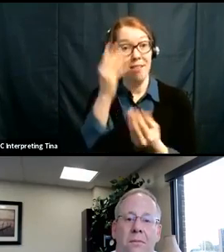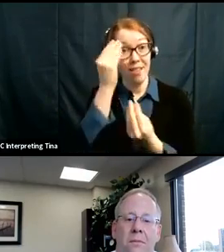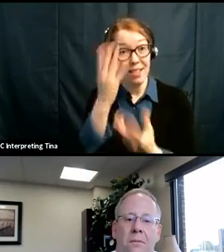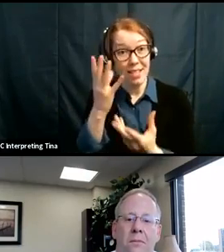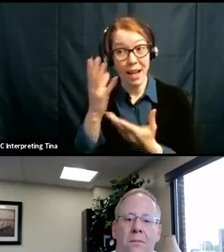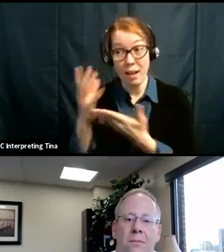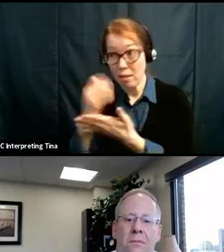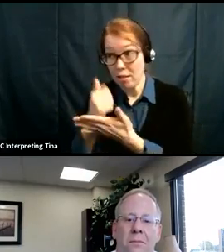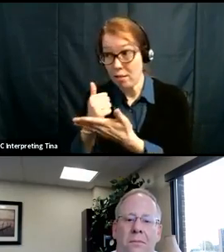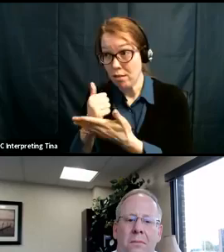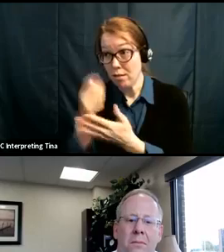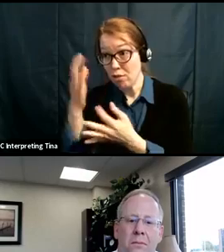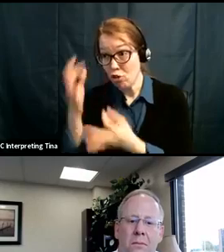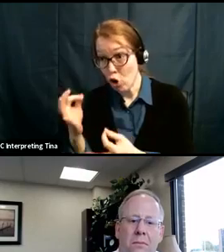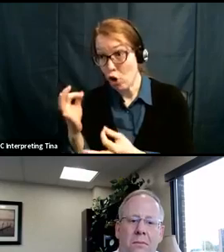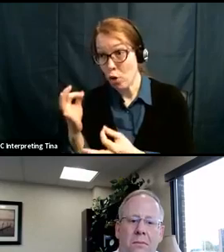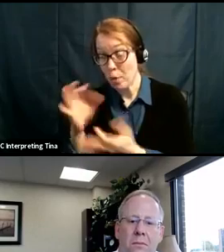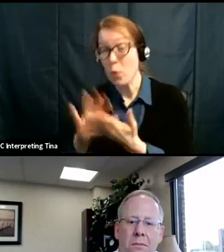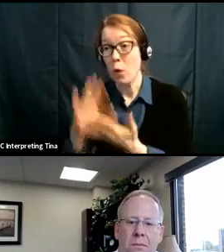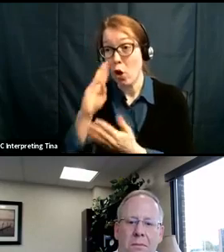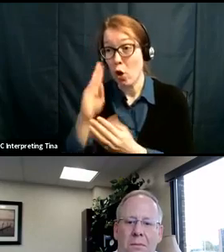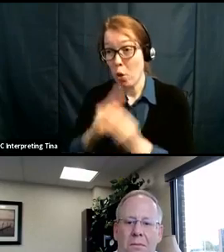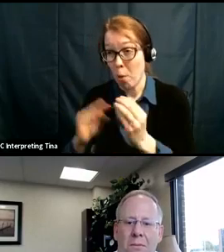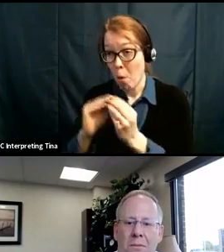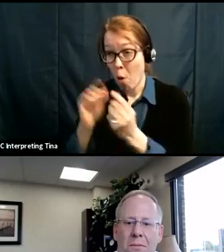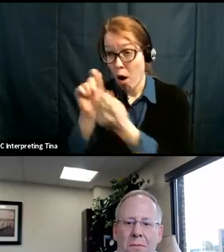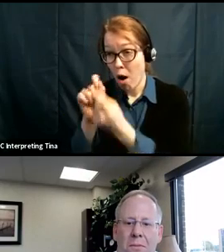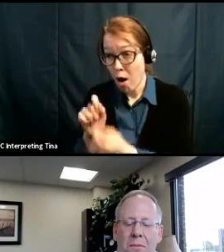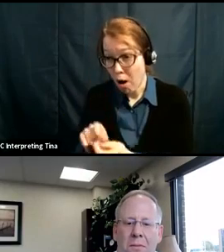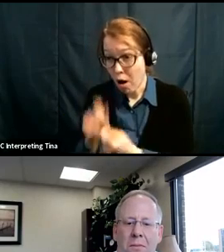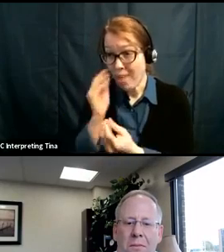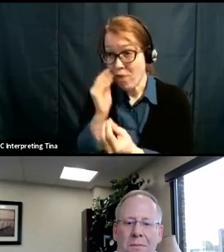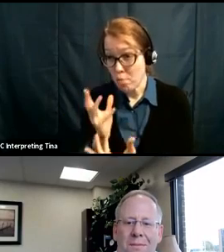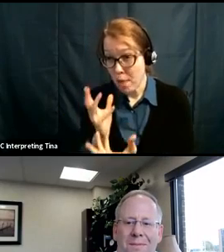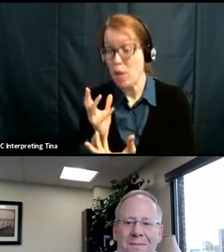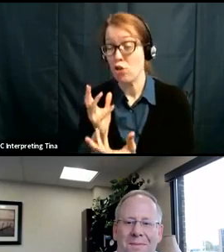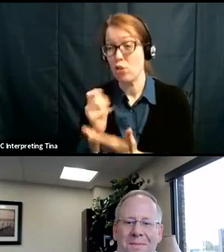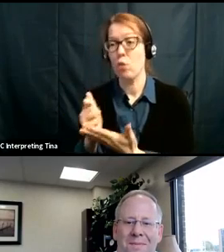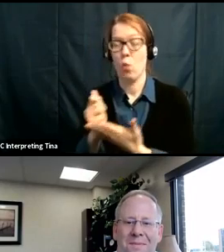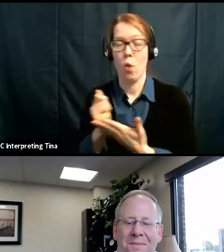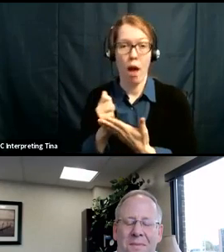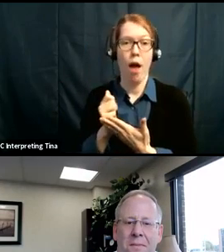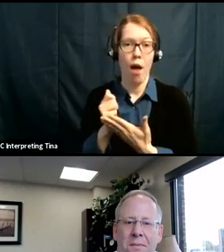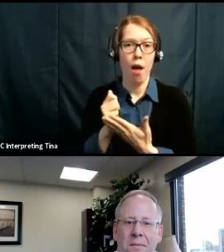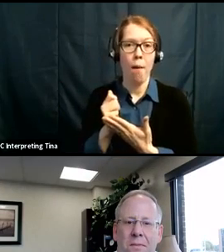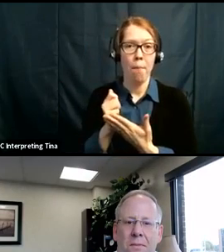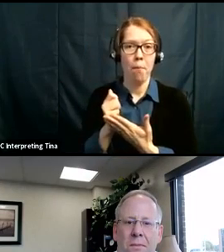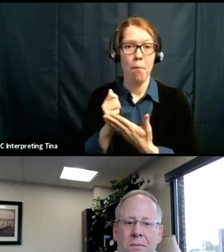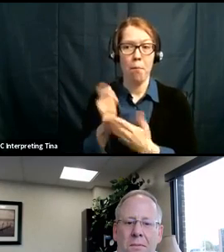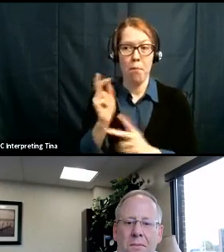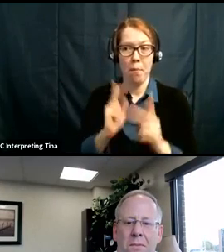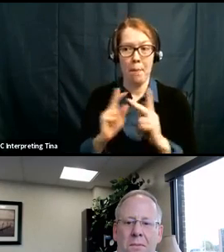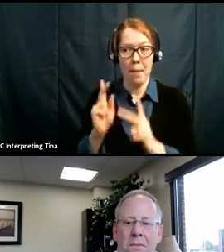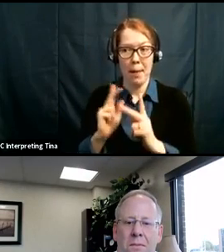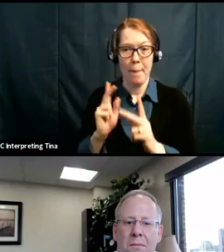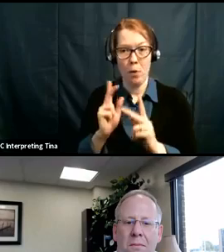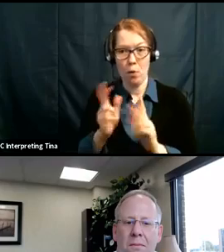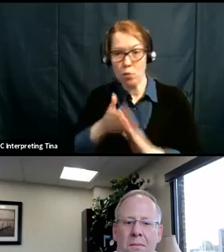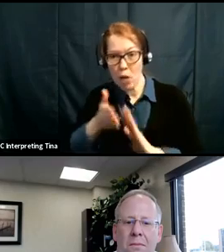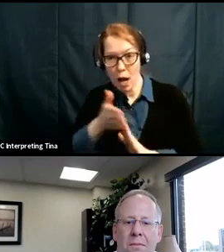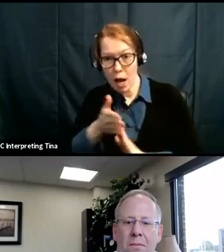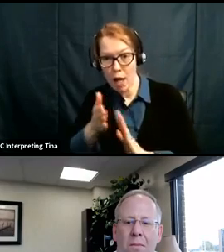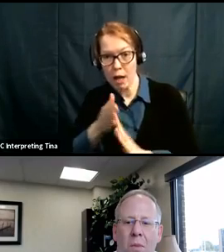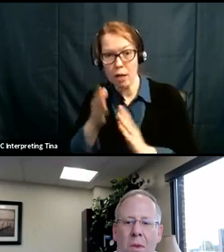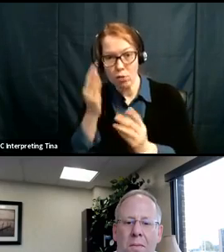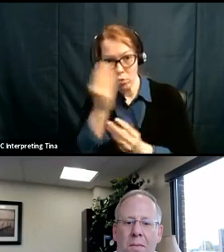learn more, and those type of pieces of information are going to help the people running these trials declare when